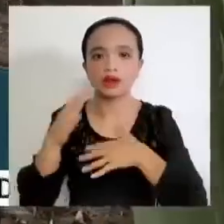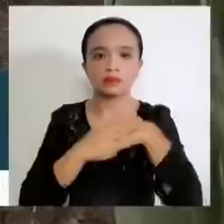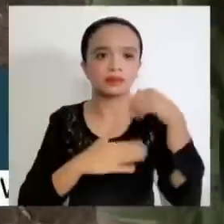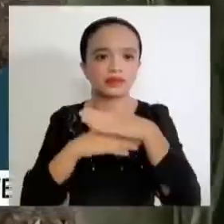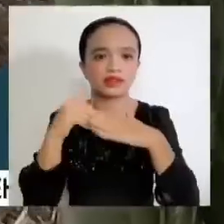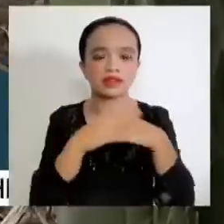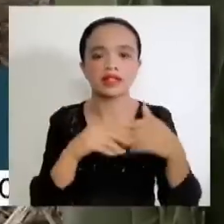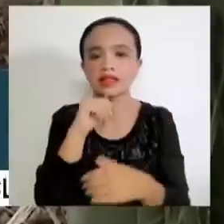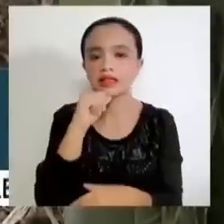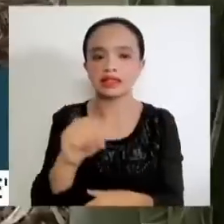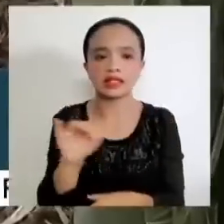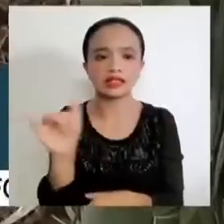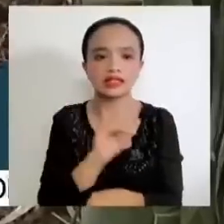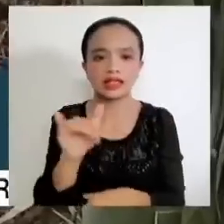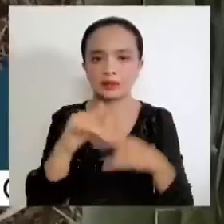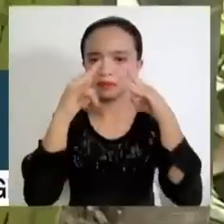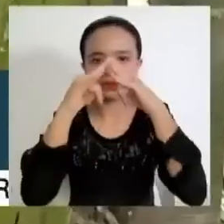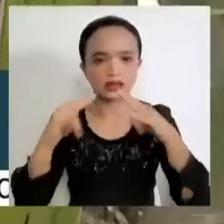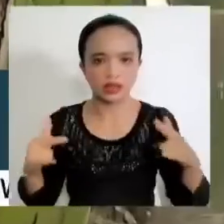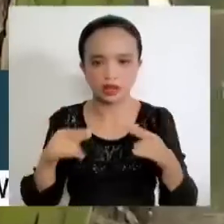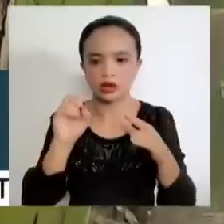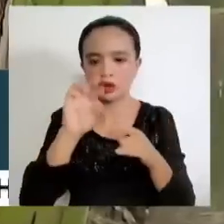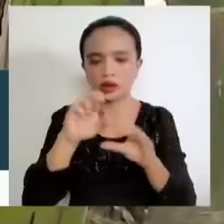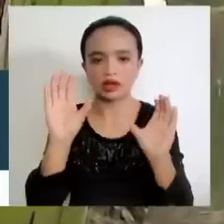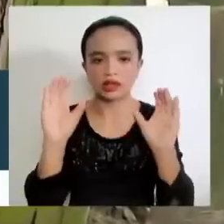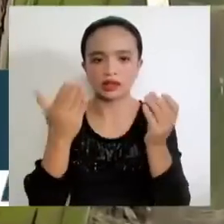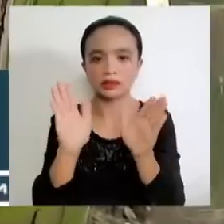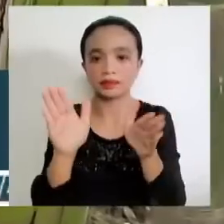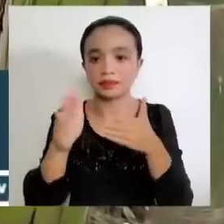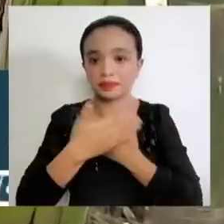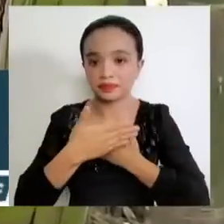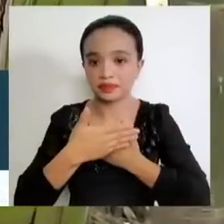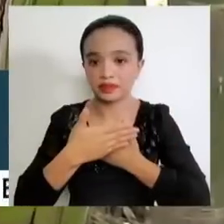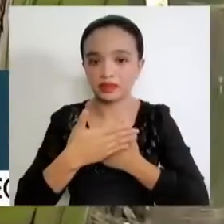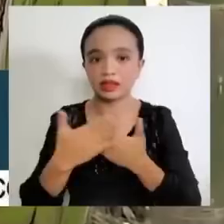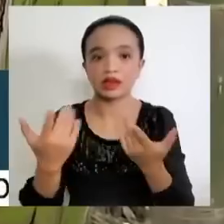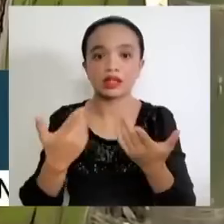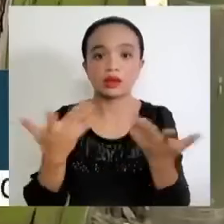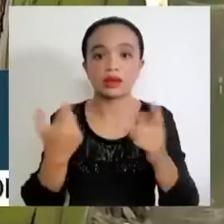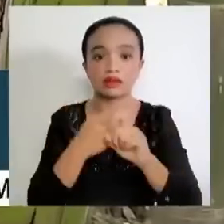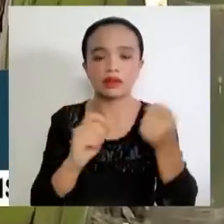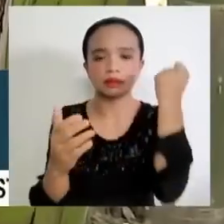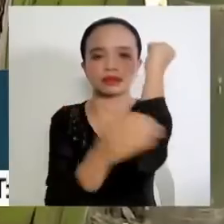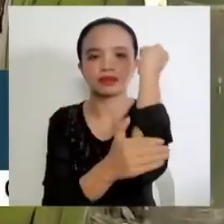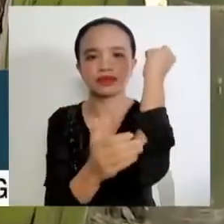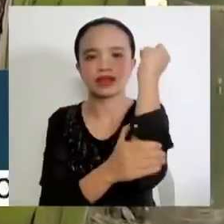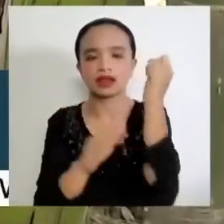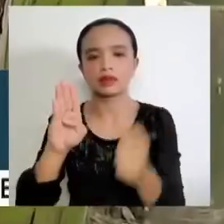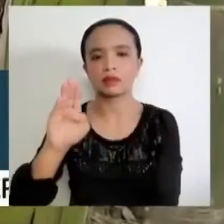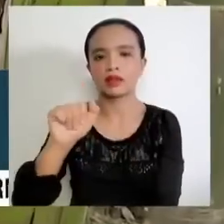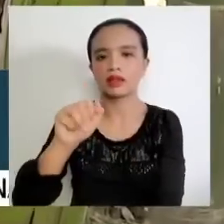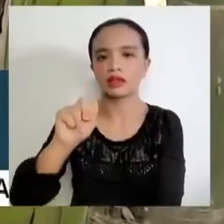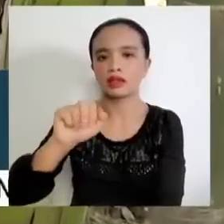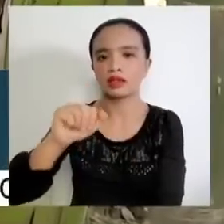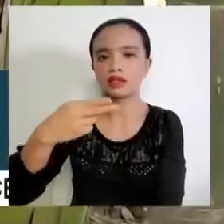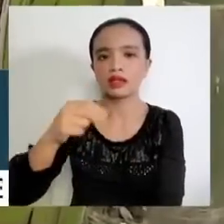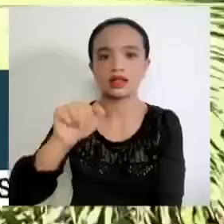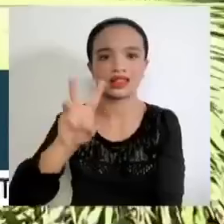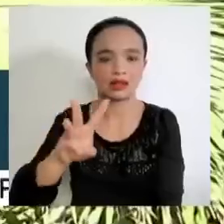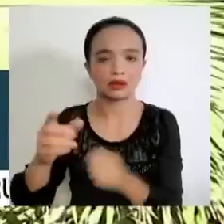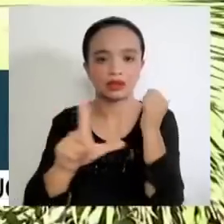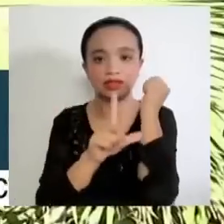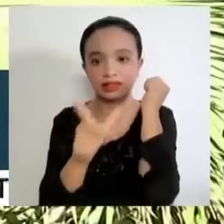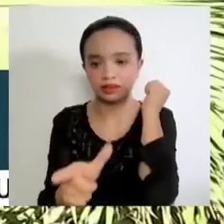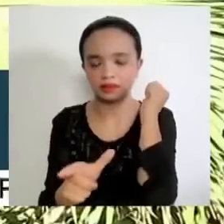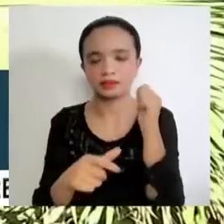the modular tents or classrooms. These shanties are made of bamboo and anahaw leaves. Some residents have put up their shanties